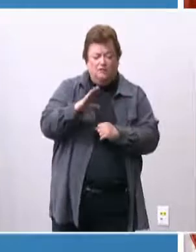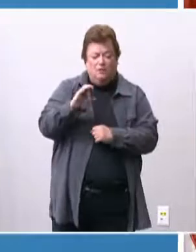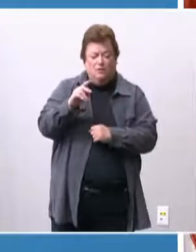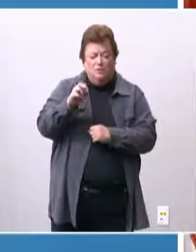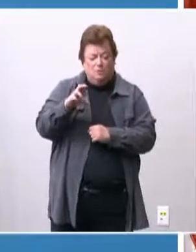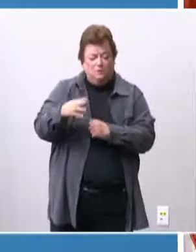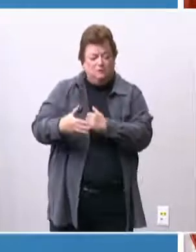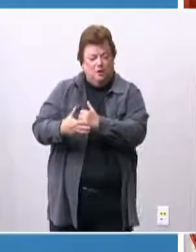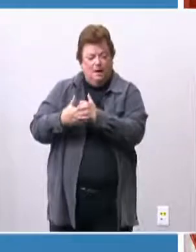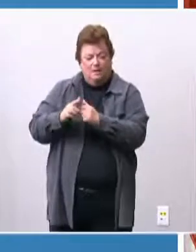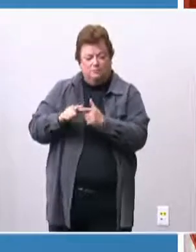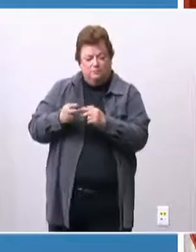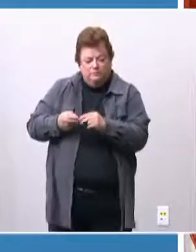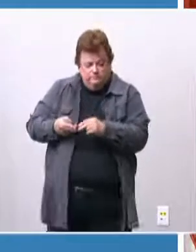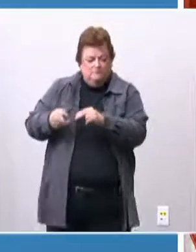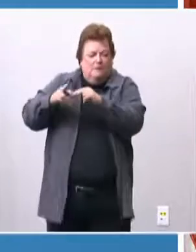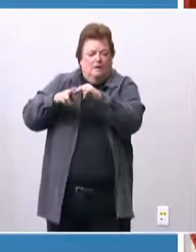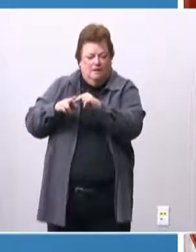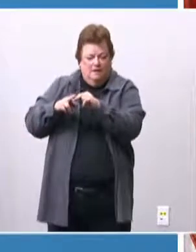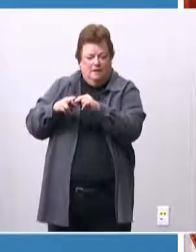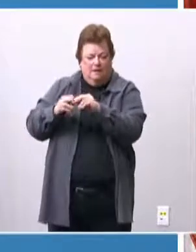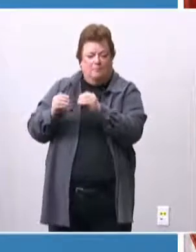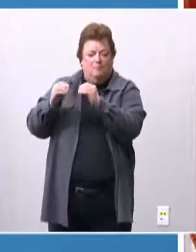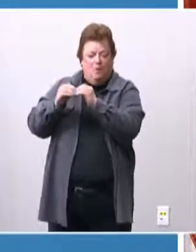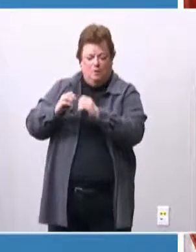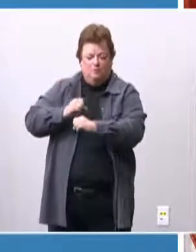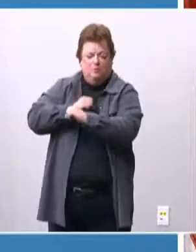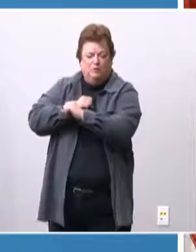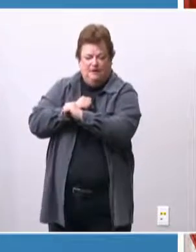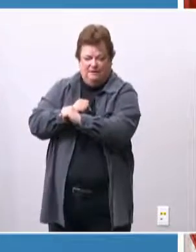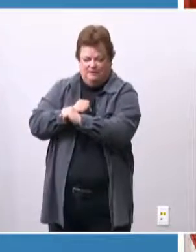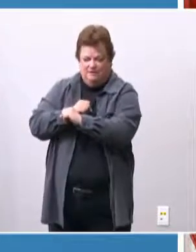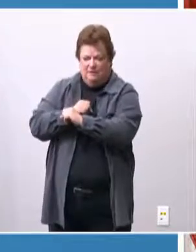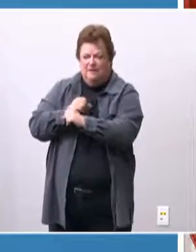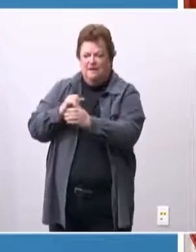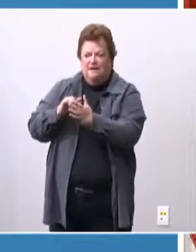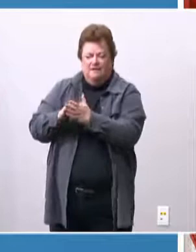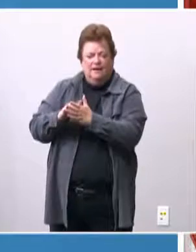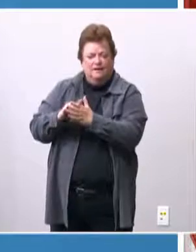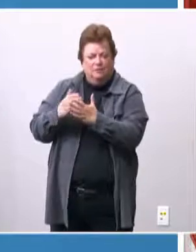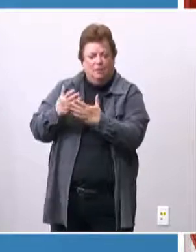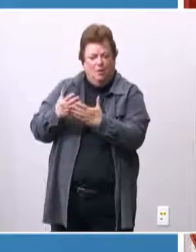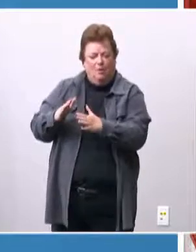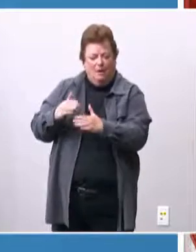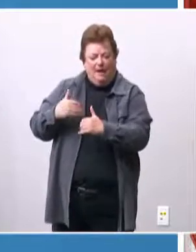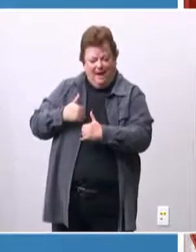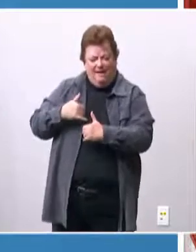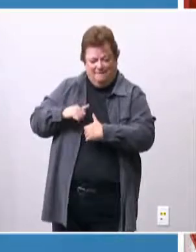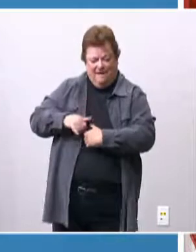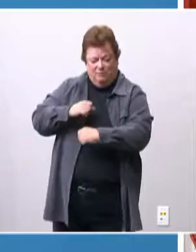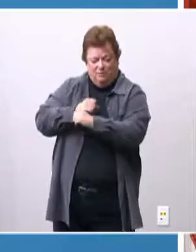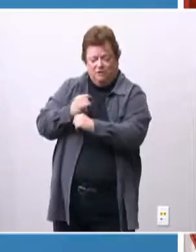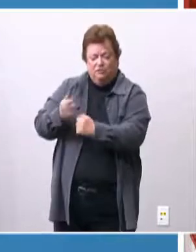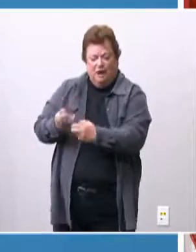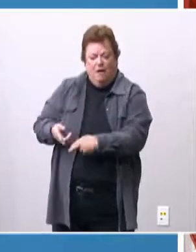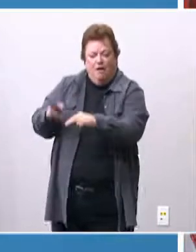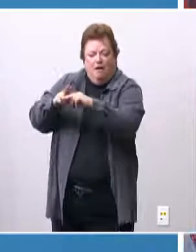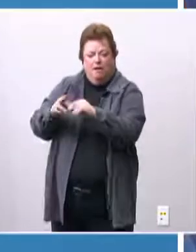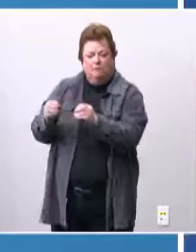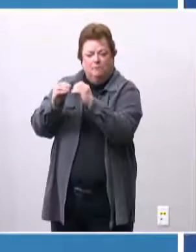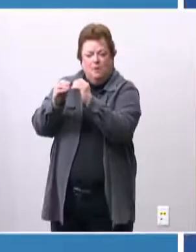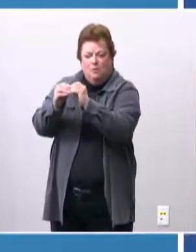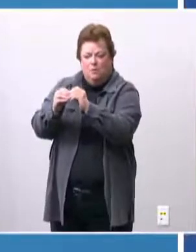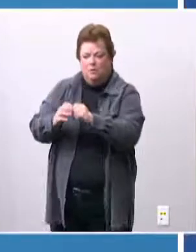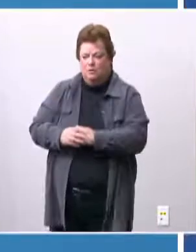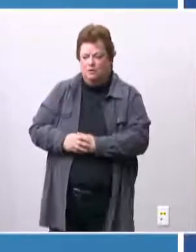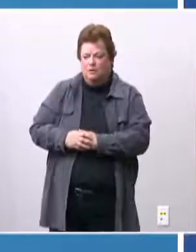existing protection for people already have against the virus. Pfizer and Moderna